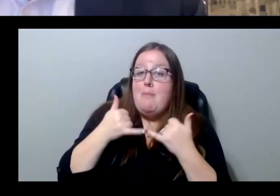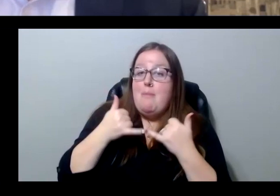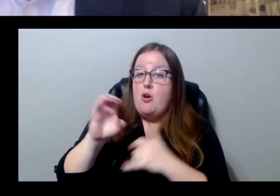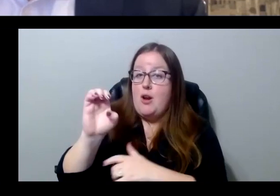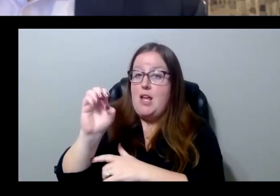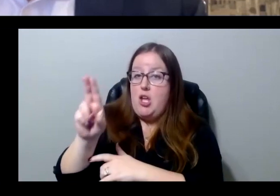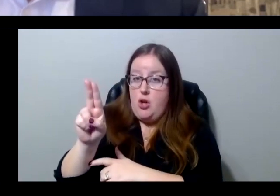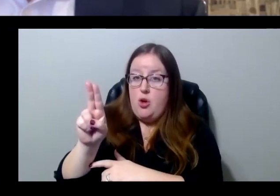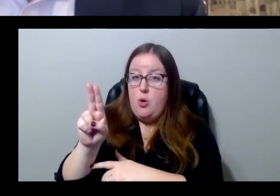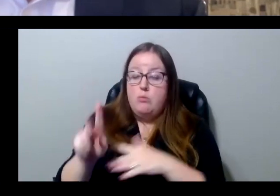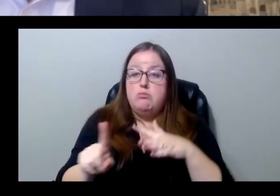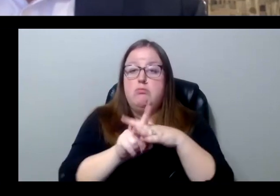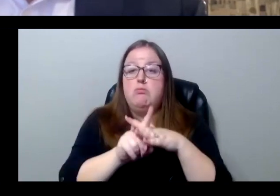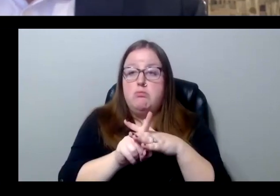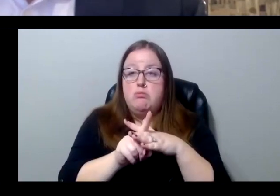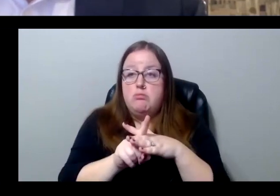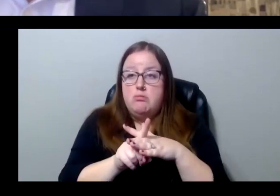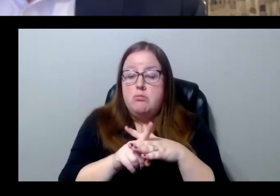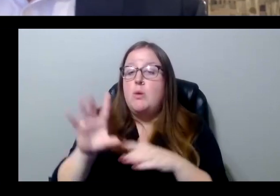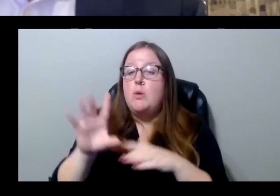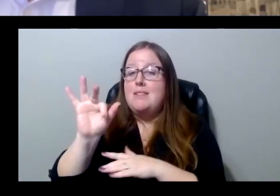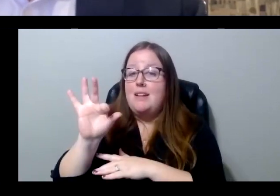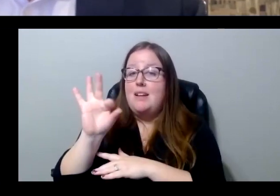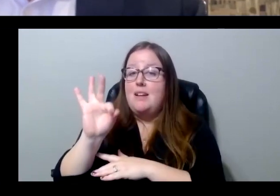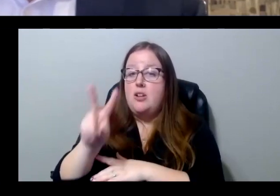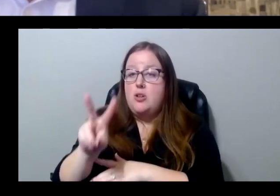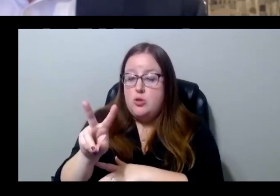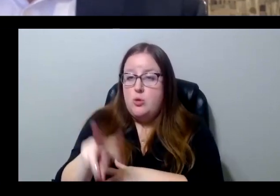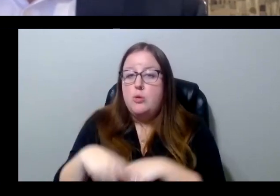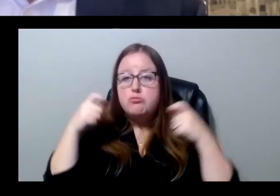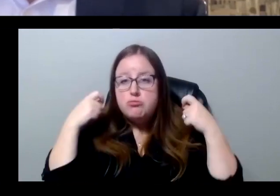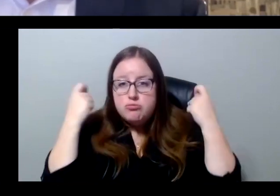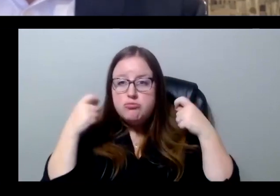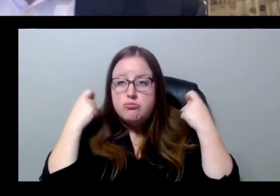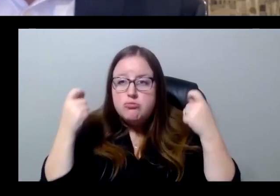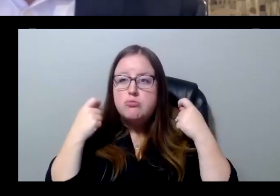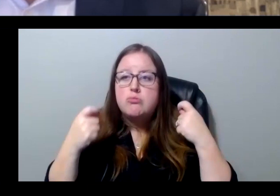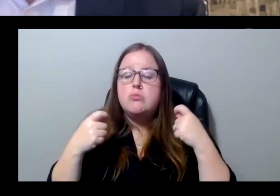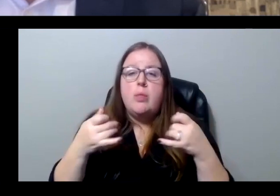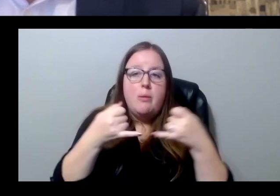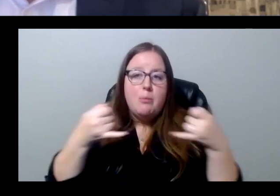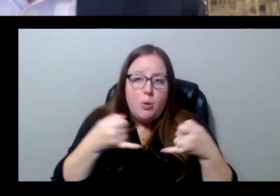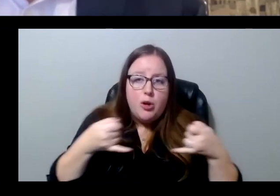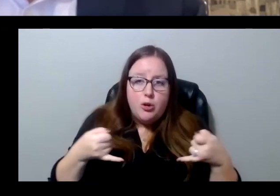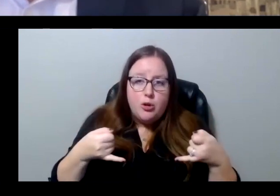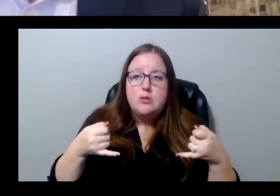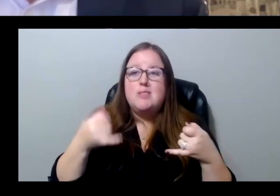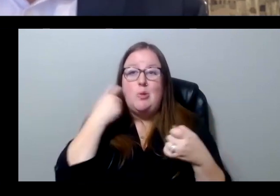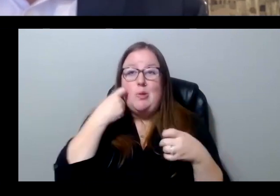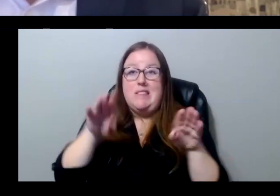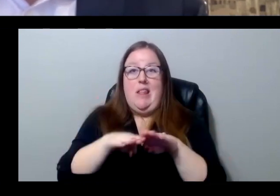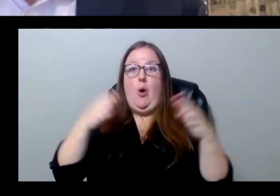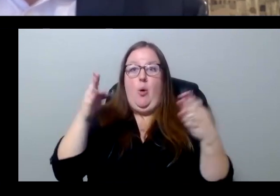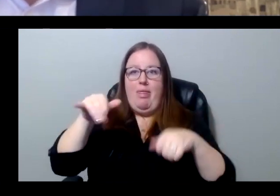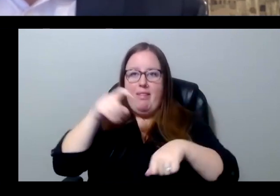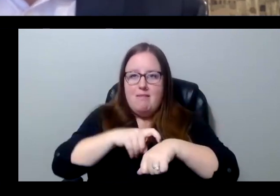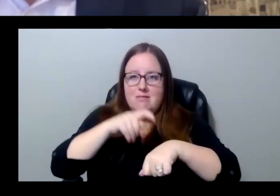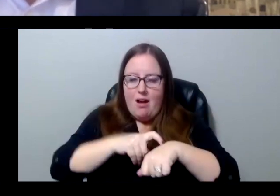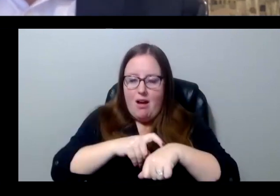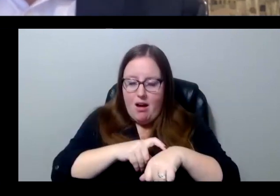survived in the concentration camps during the genocide, and then into the immigrant experience when things